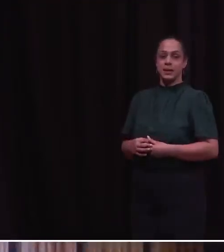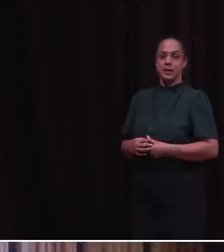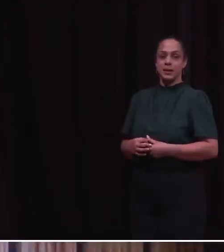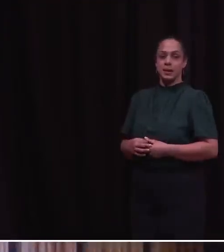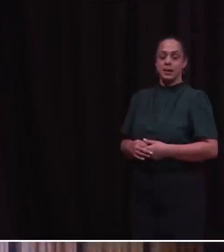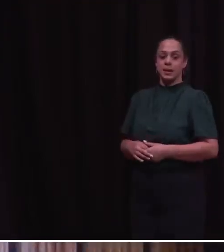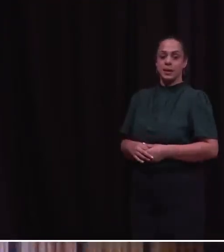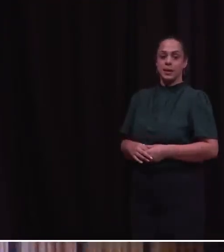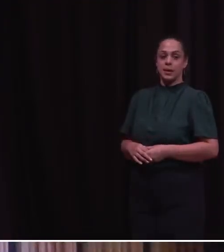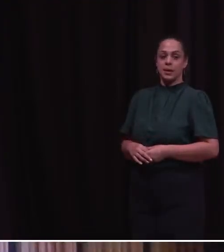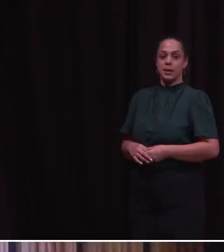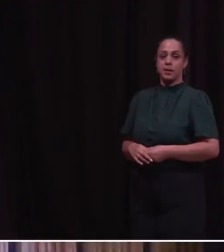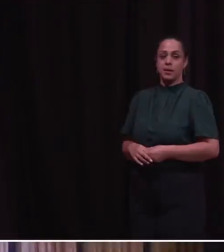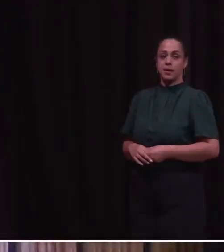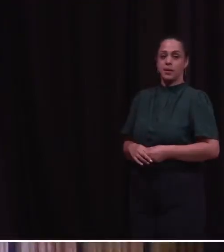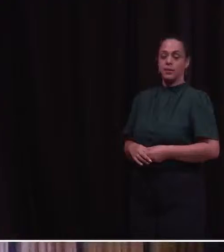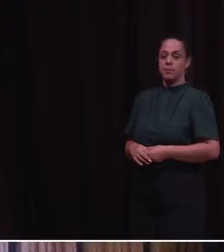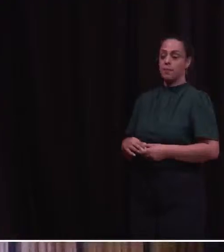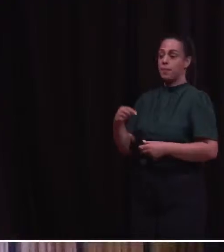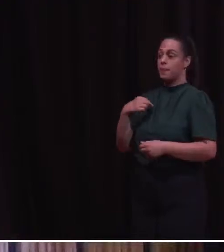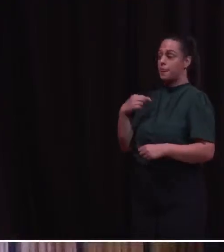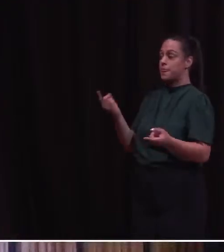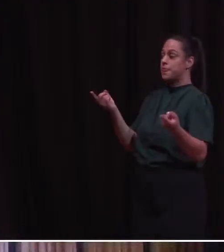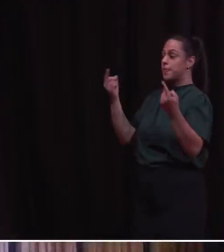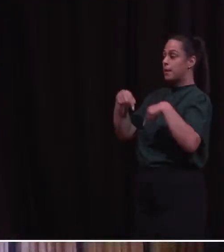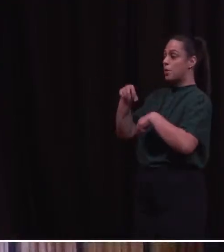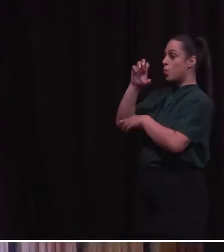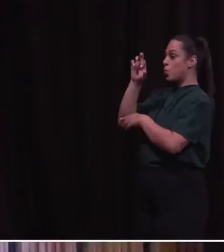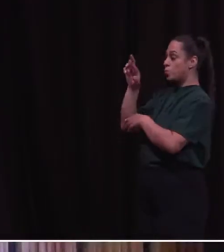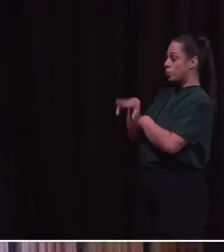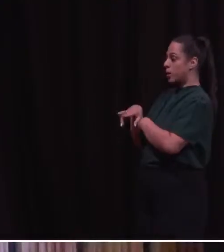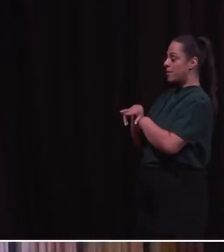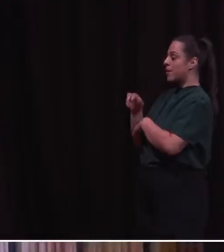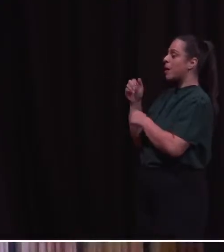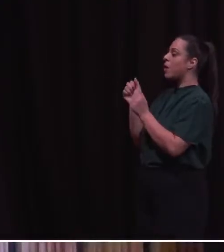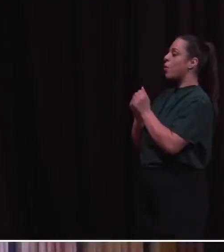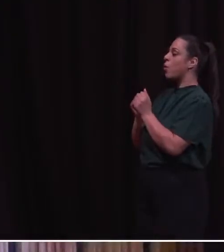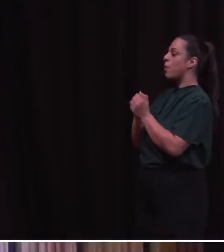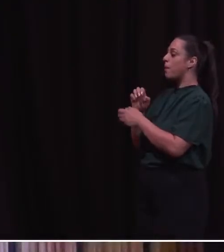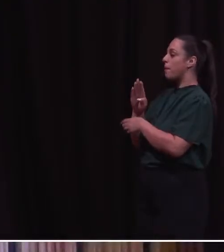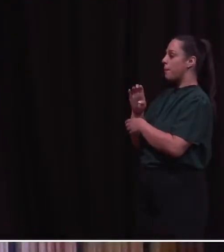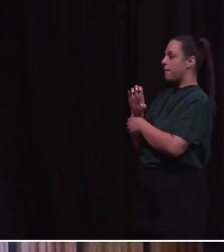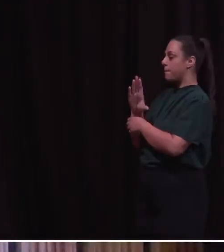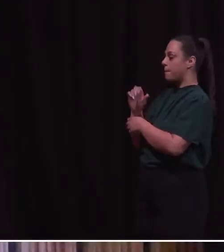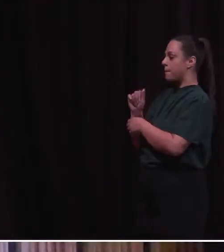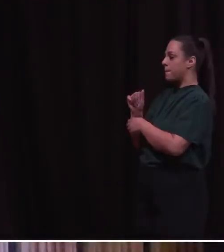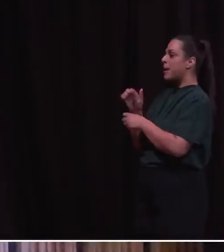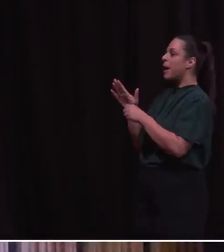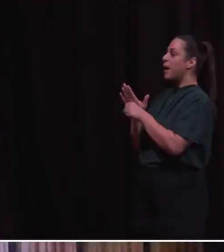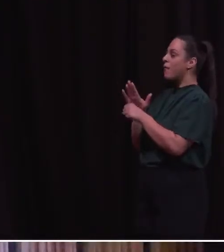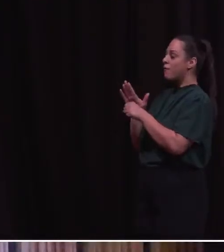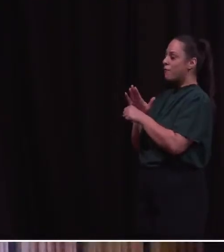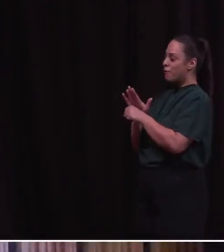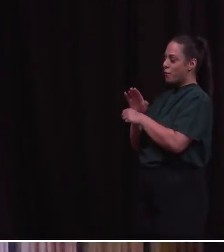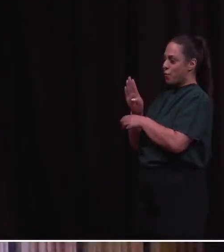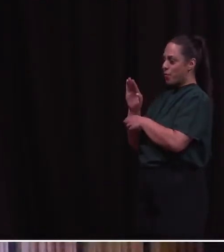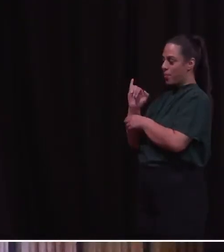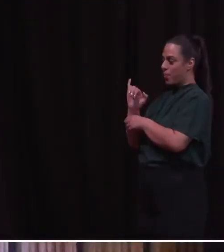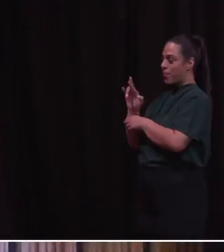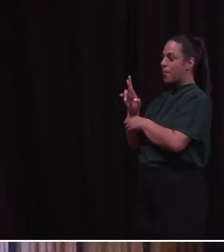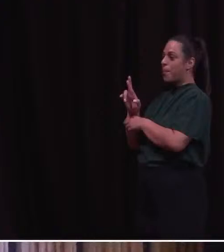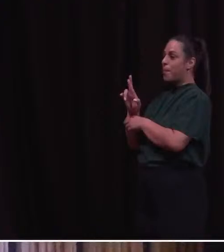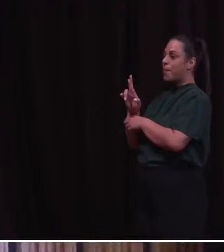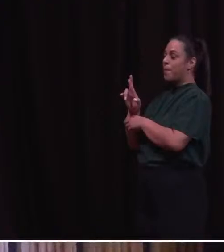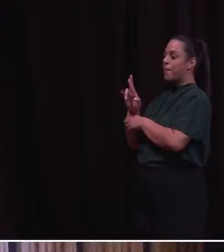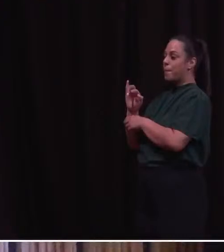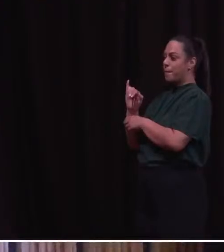No. I'm currently in Costa Rica on a Fulbright grant, and as your biography mentioned that you also had a Fulbright grant at one point, I wanted to ask you where and